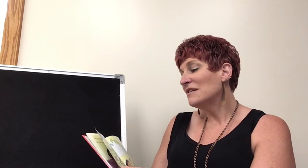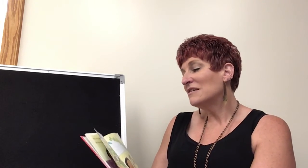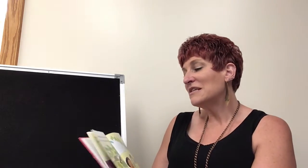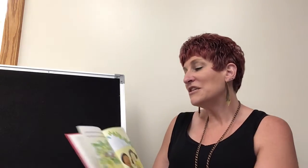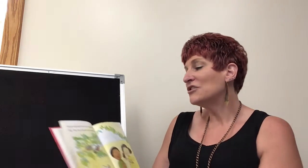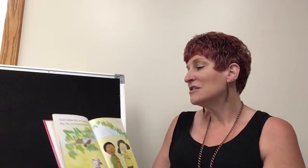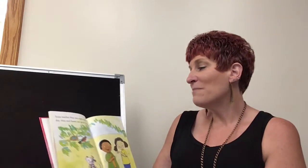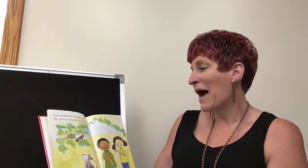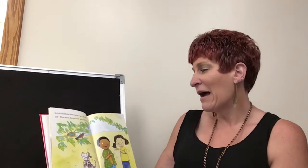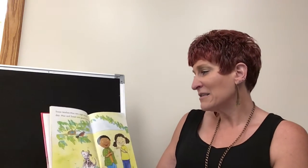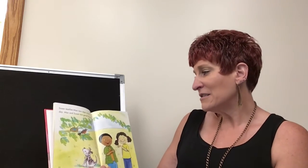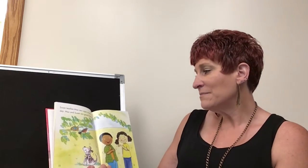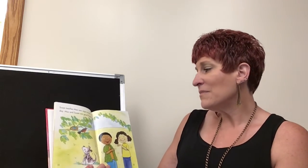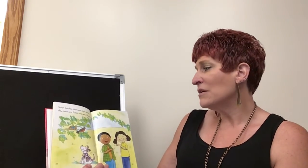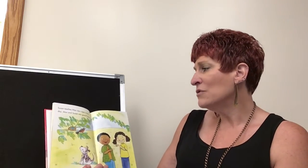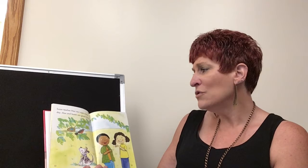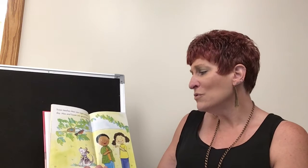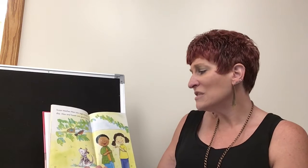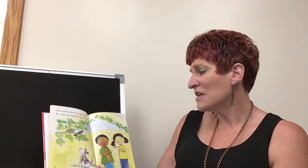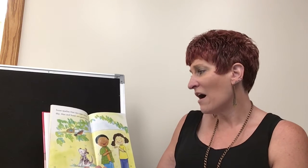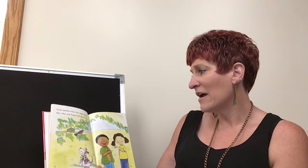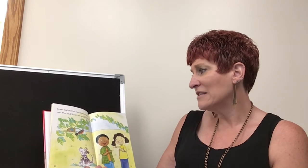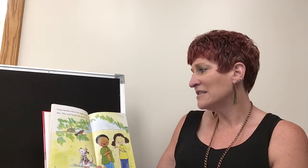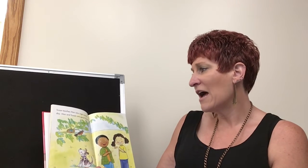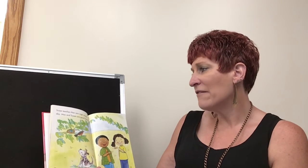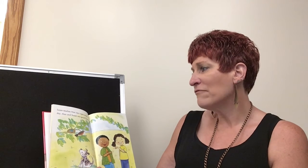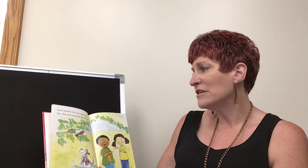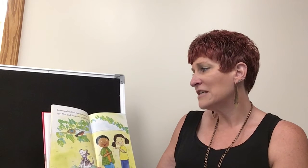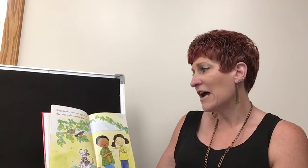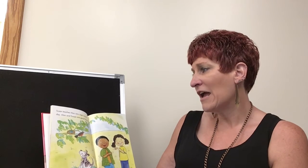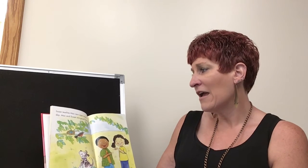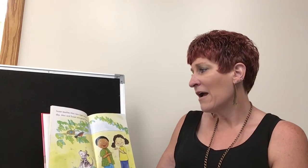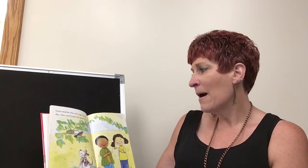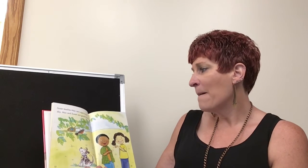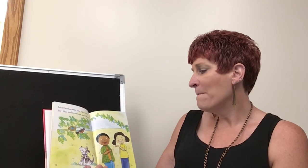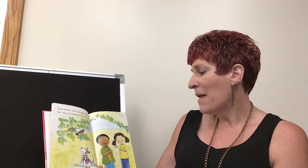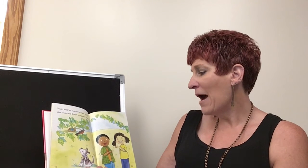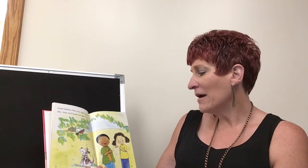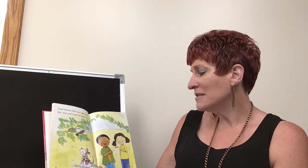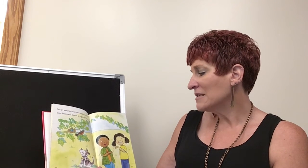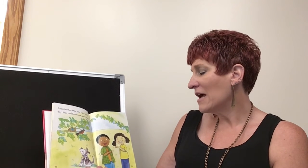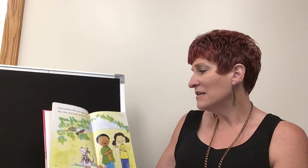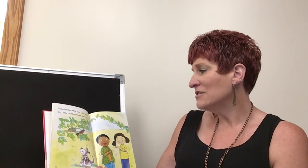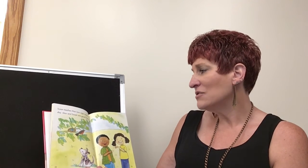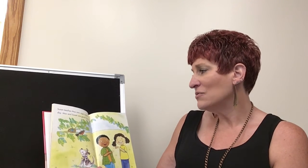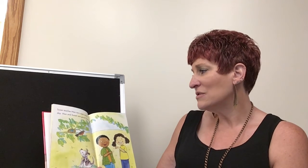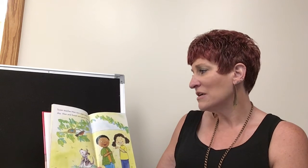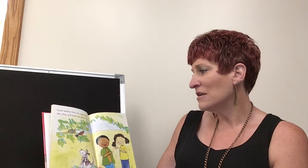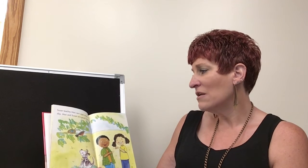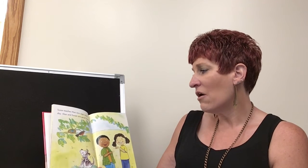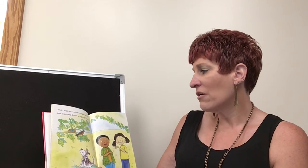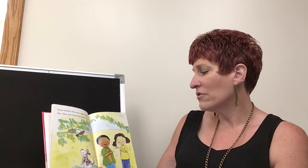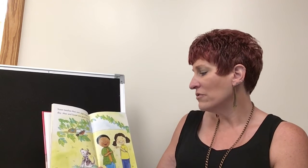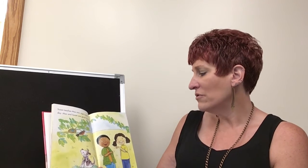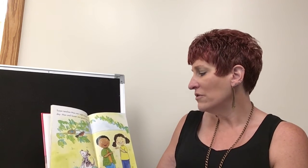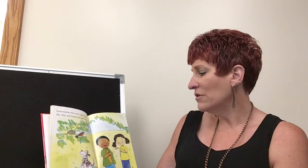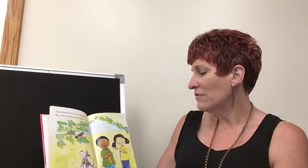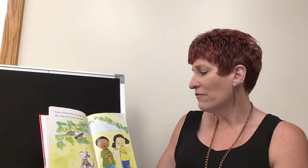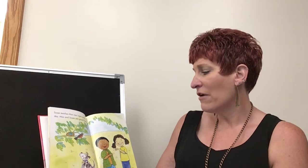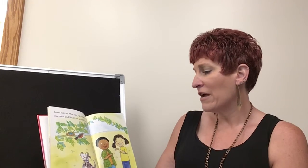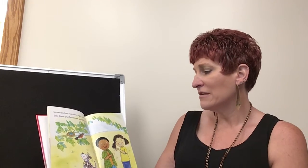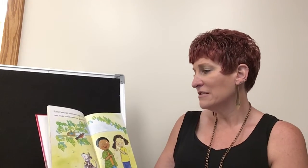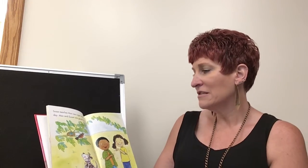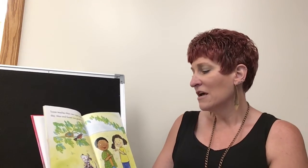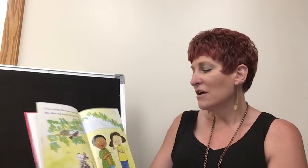Susan teaches Max new signs every day. Max and Susan are